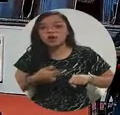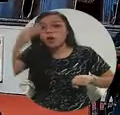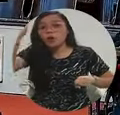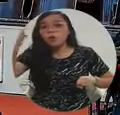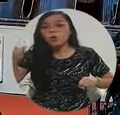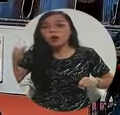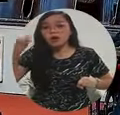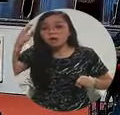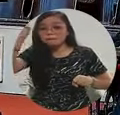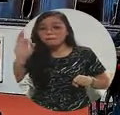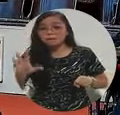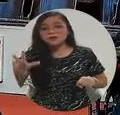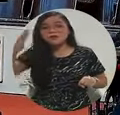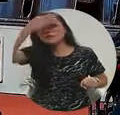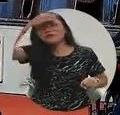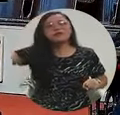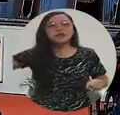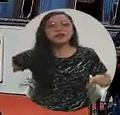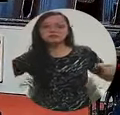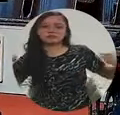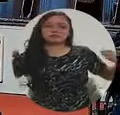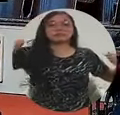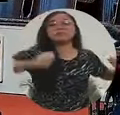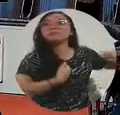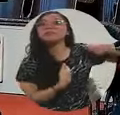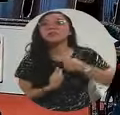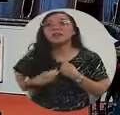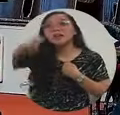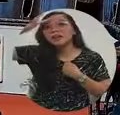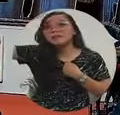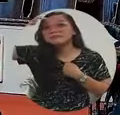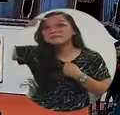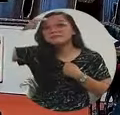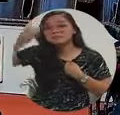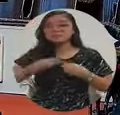And because I started wrong, I did not look handsome.